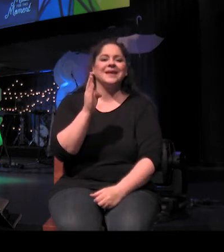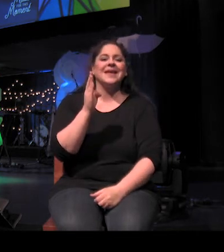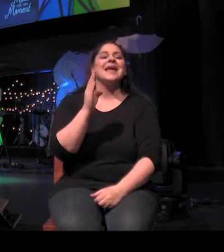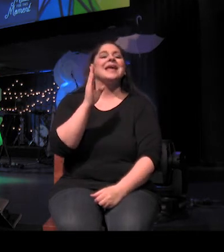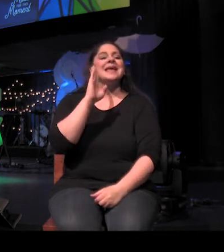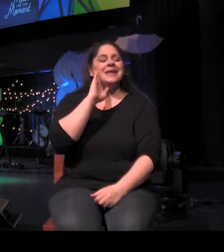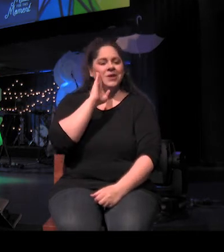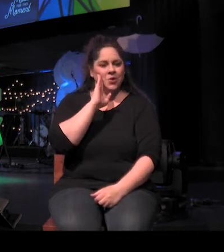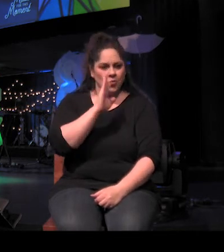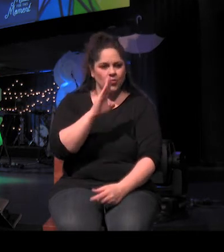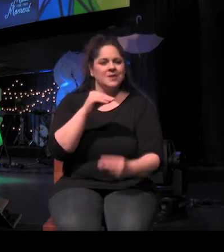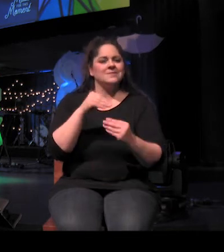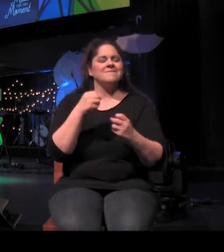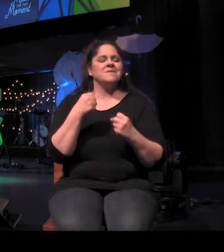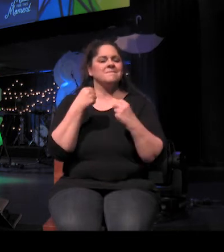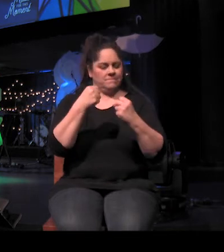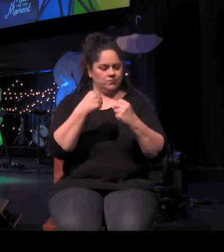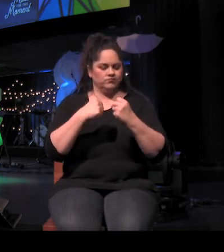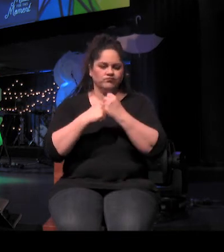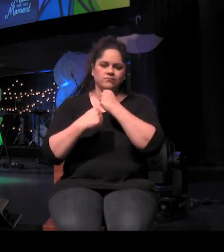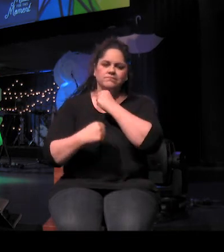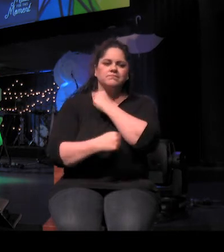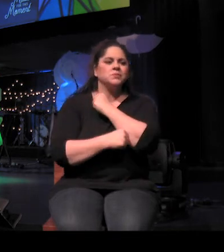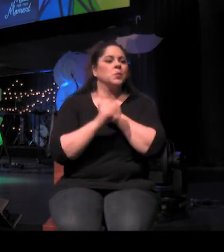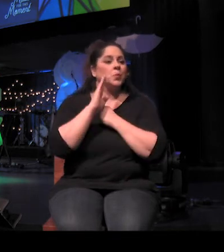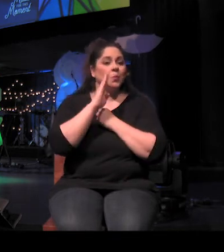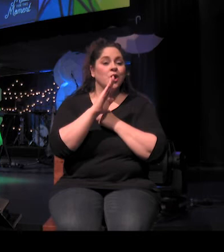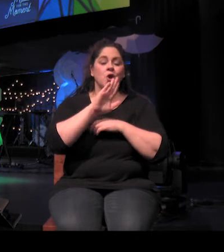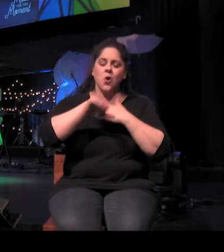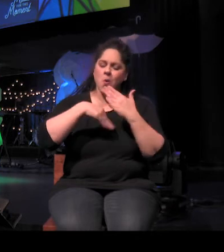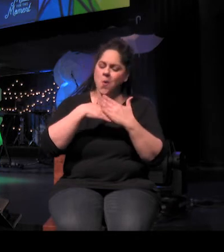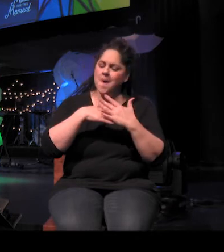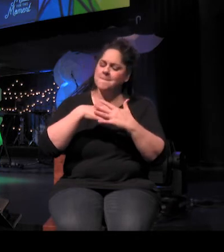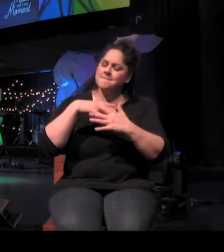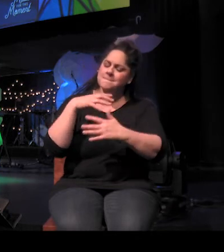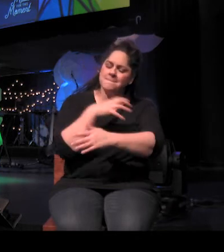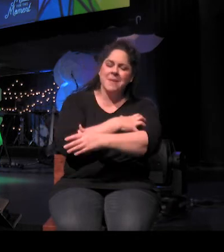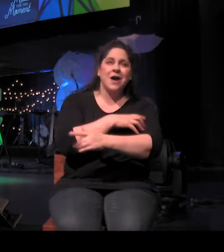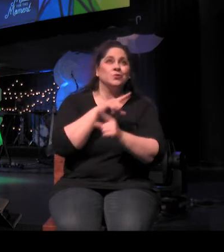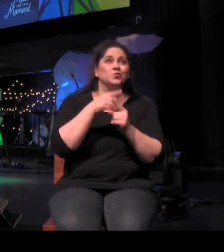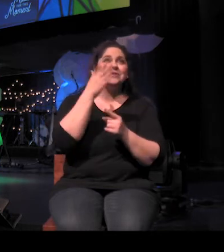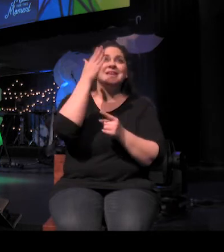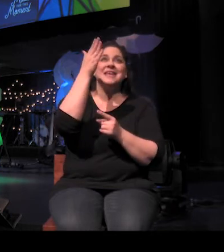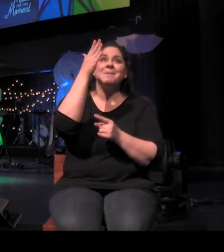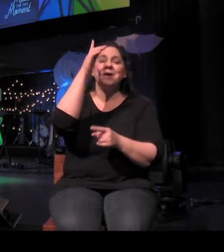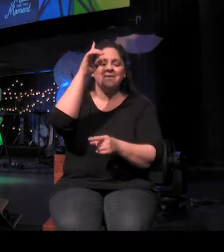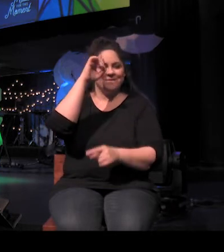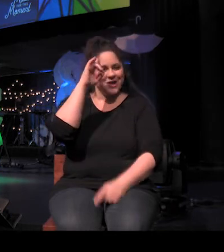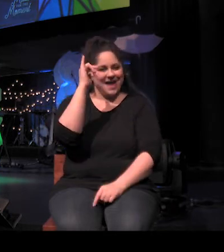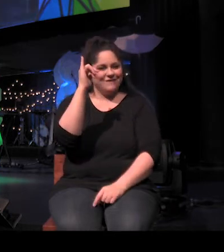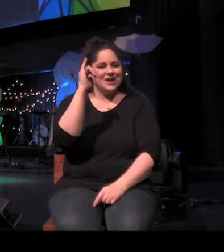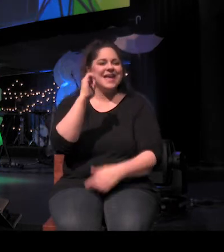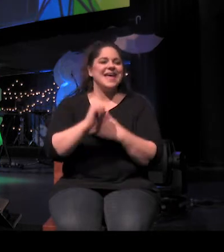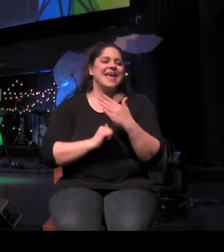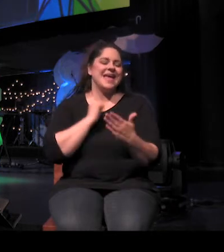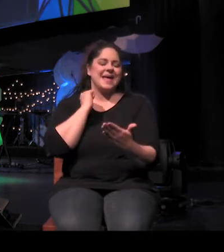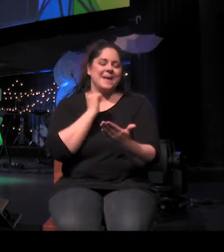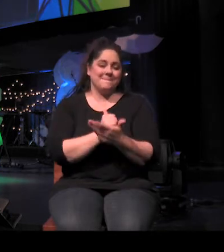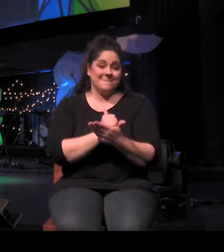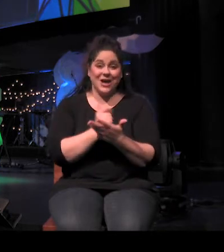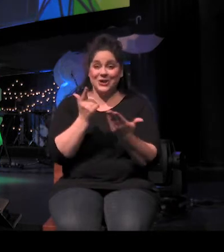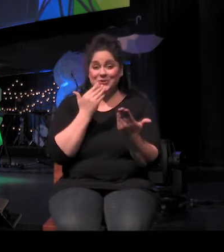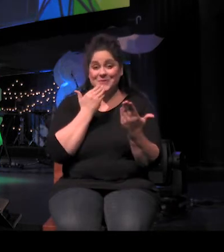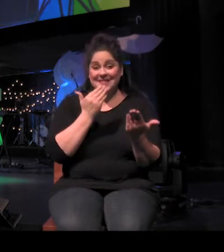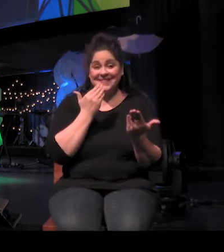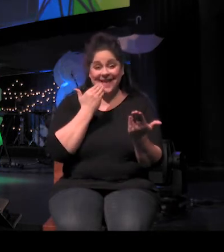on a firm foundation. All power to him forever. Amen. Amen. God's word. Are you